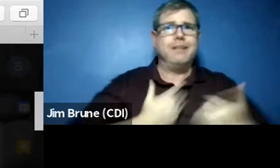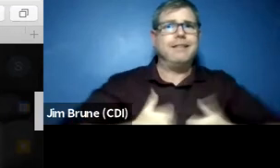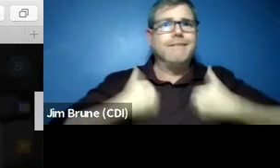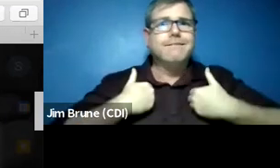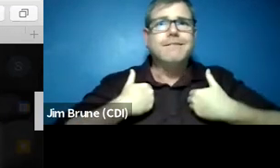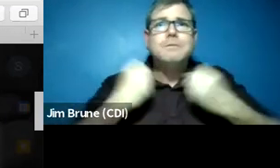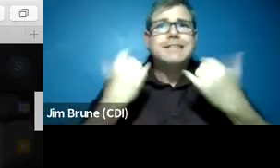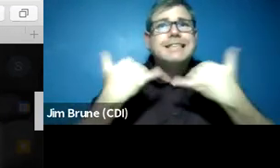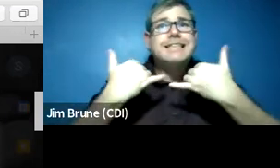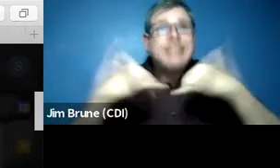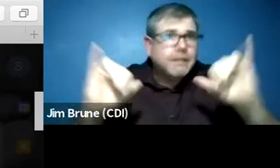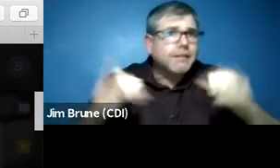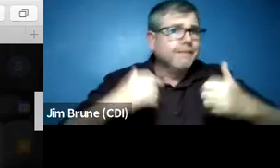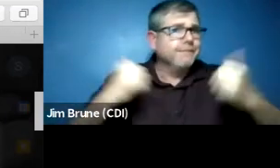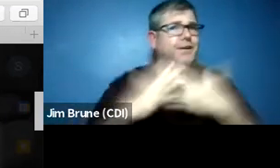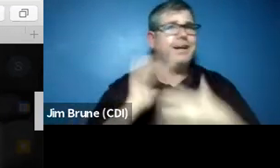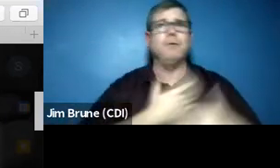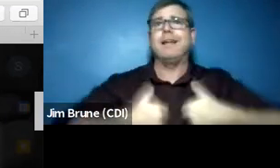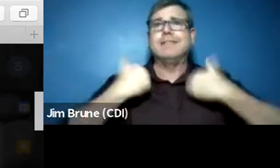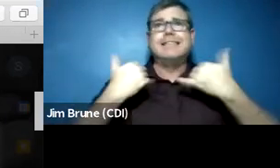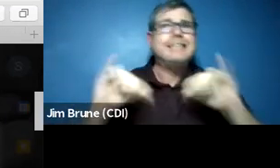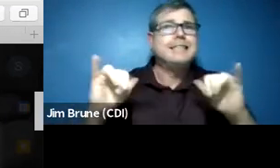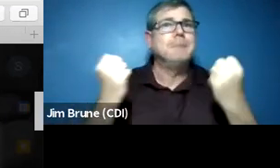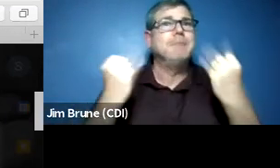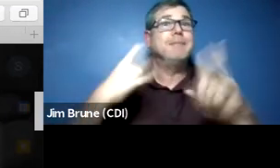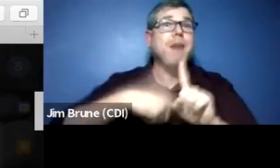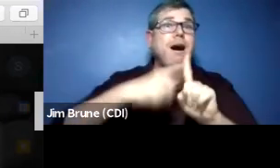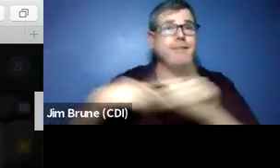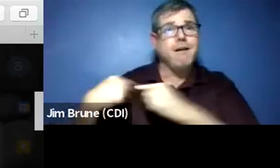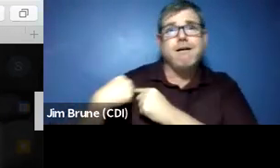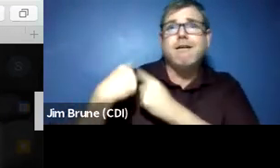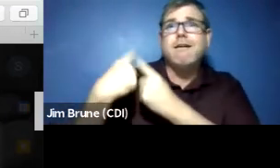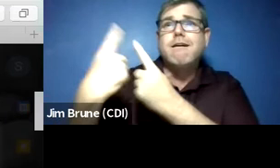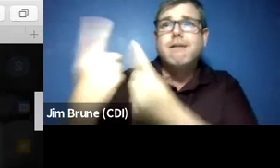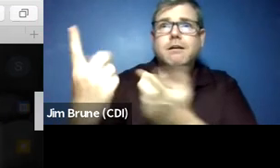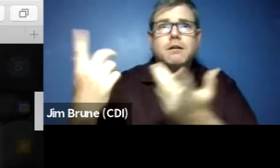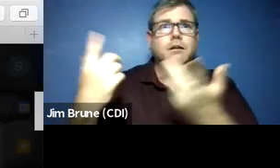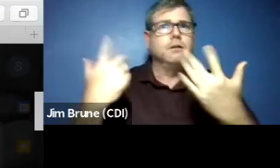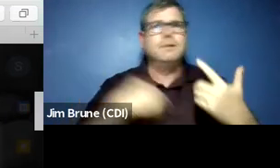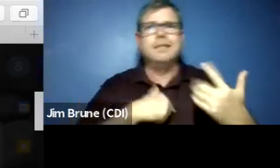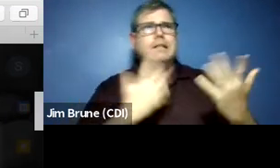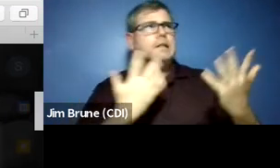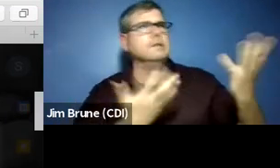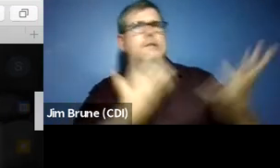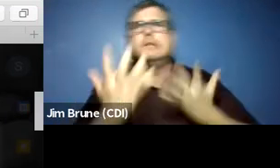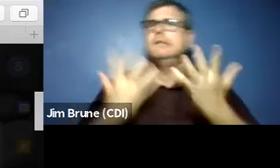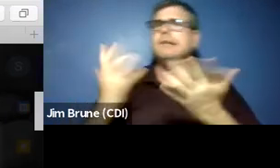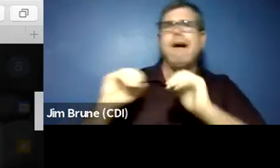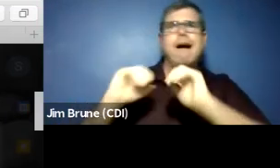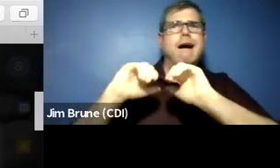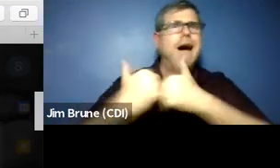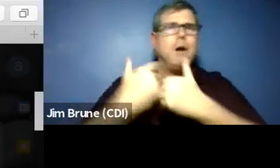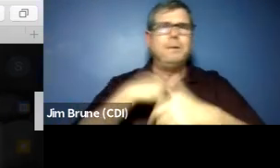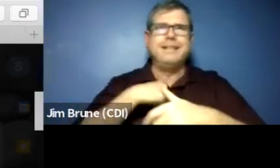So many months in, people started to talk about, what is our way out of this? How are we going to get out of this pandemic? And